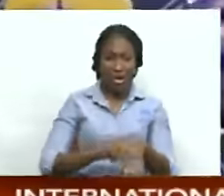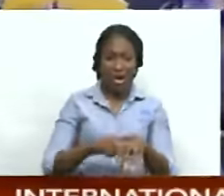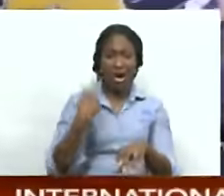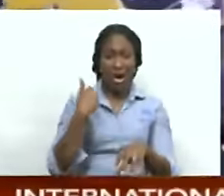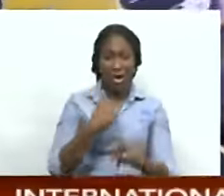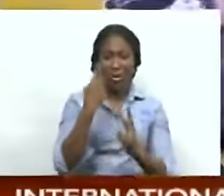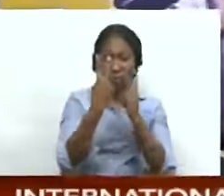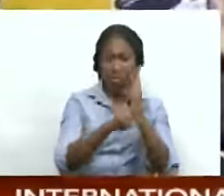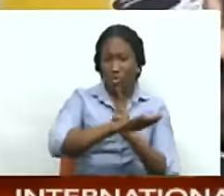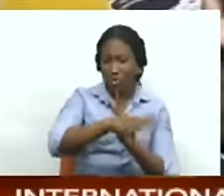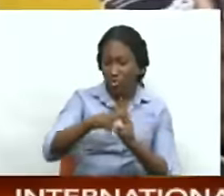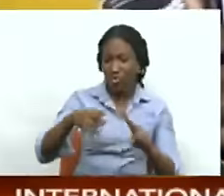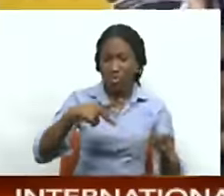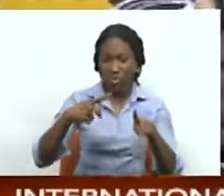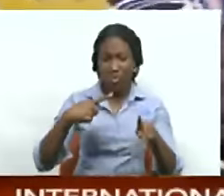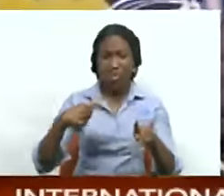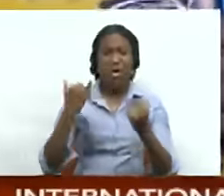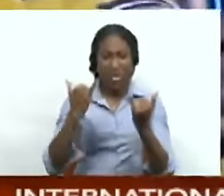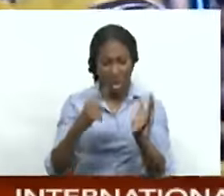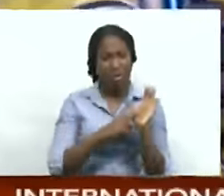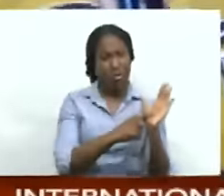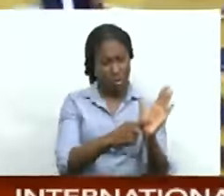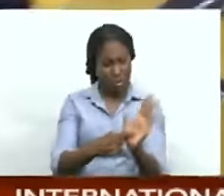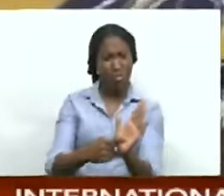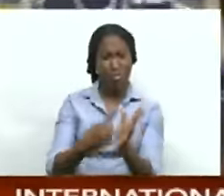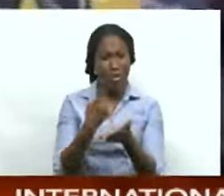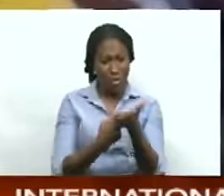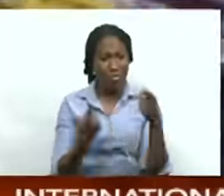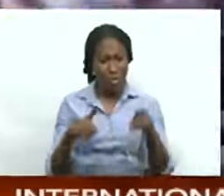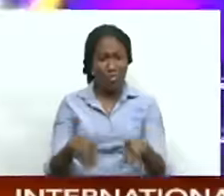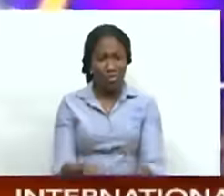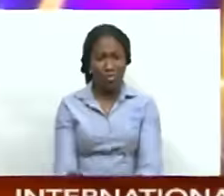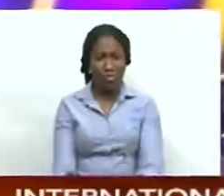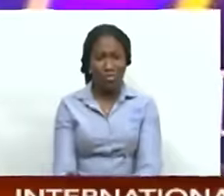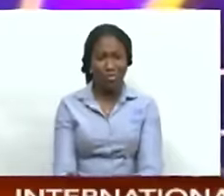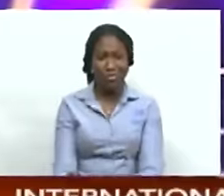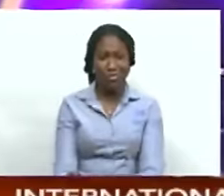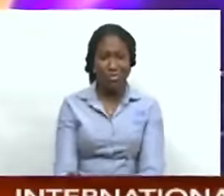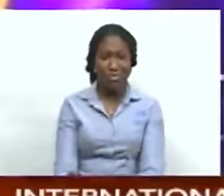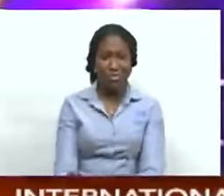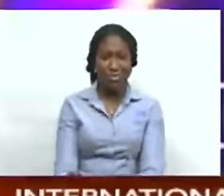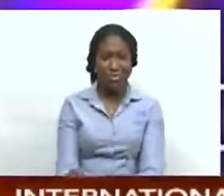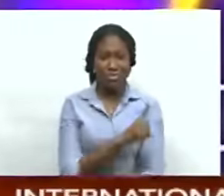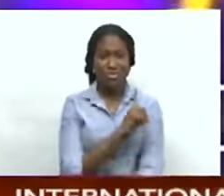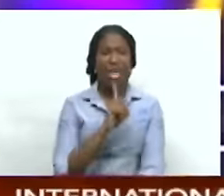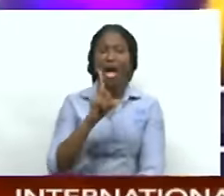it. Let's take the stage side. Let's go. Tell your feeling!